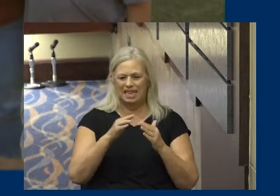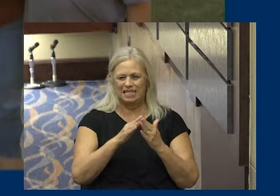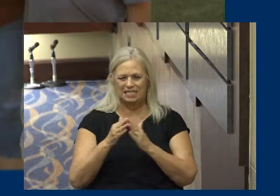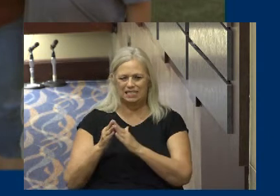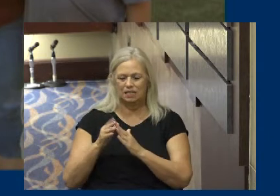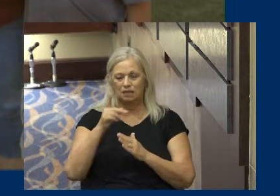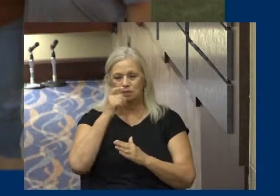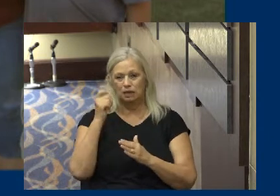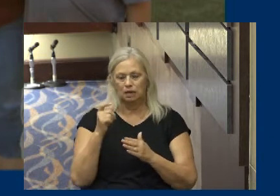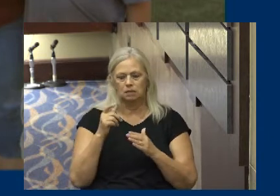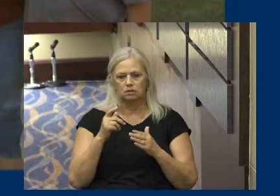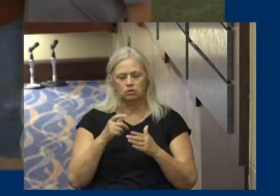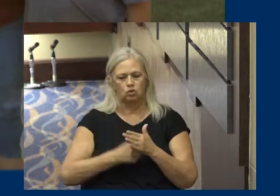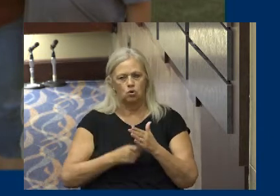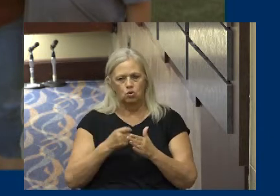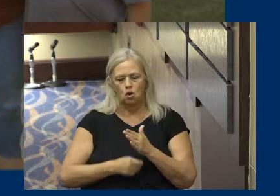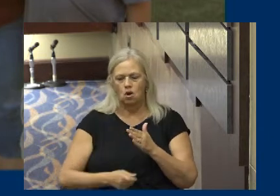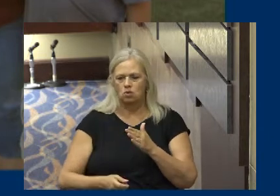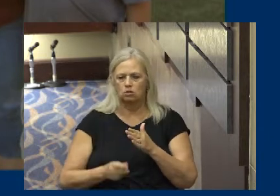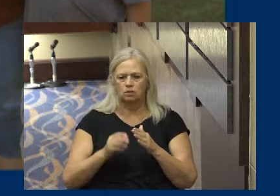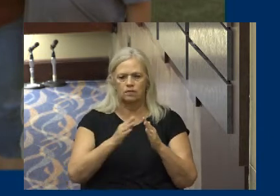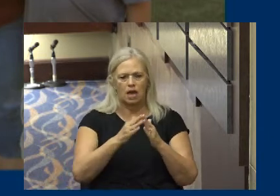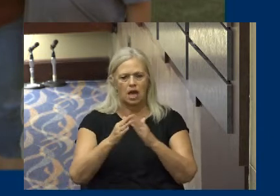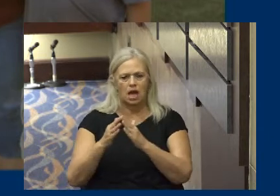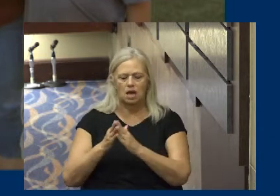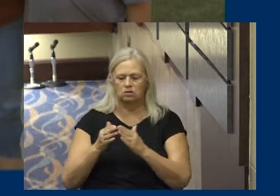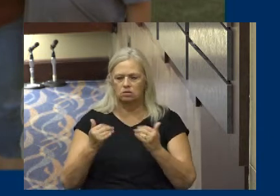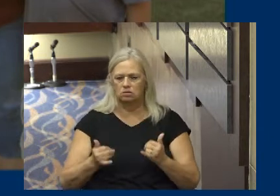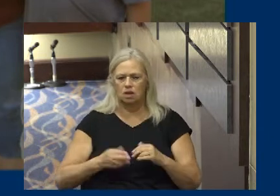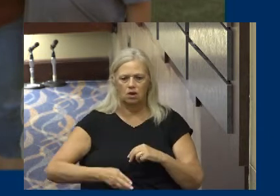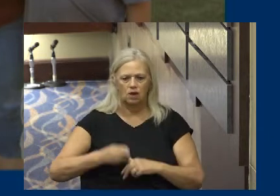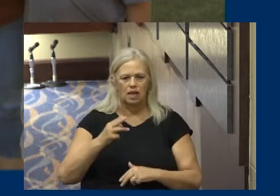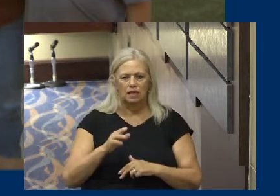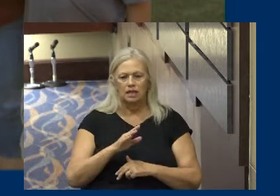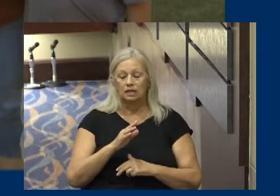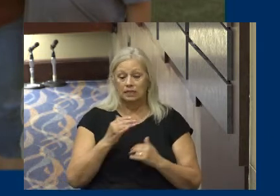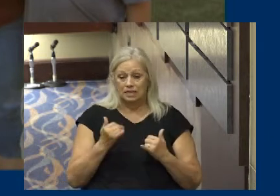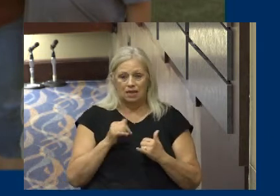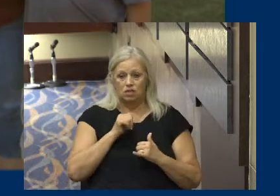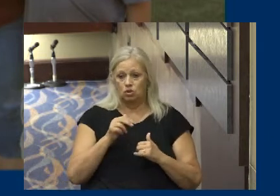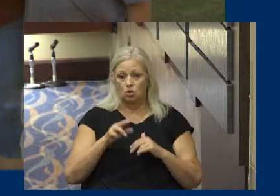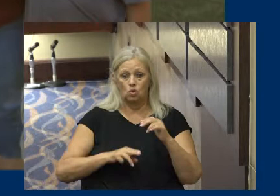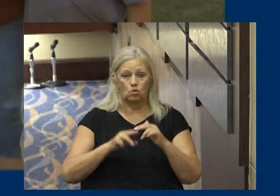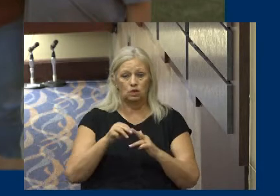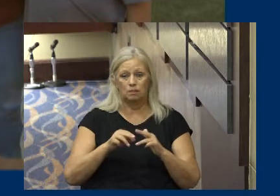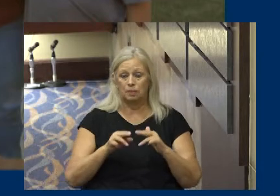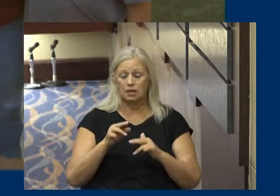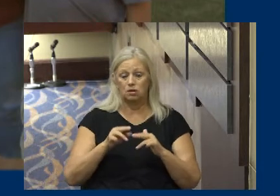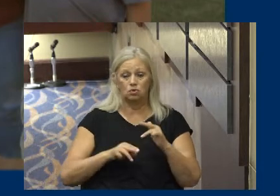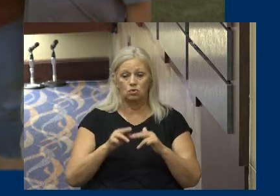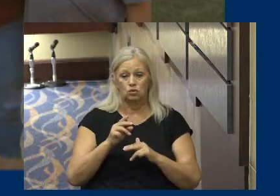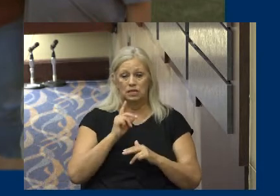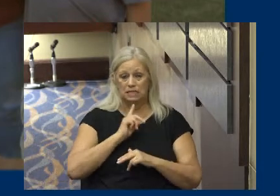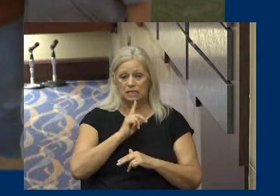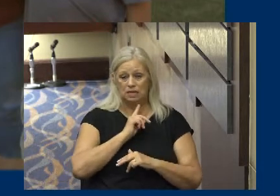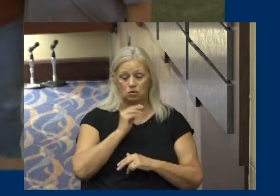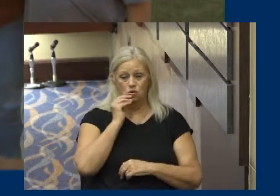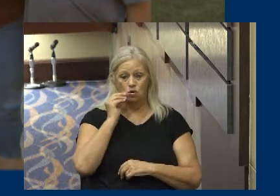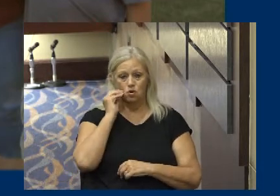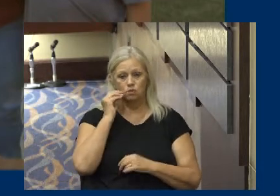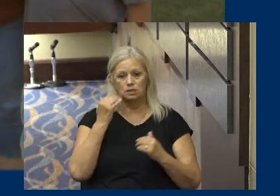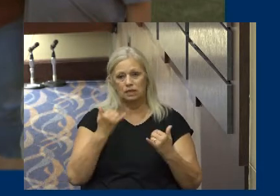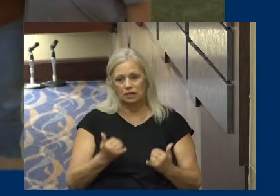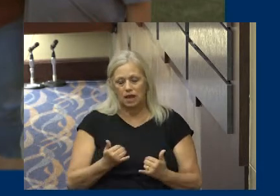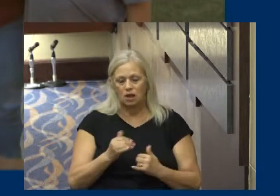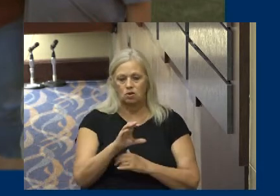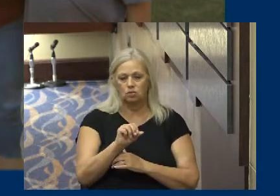of housing has gone so high. They no longer build single-family homes. It's all now condominiums in that program just because